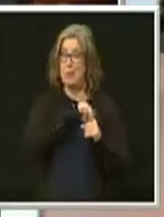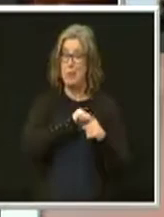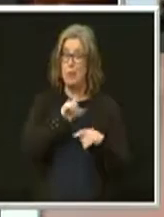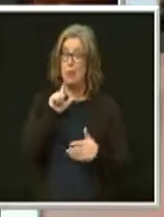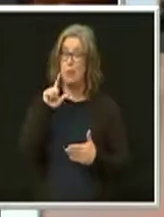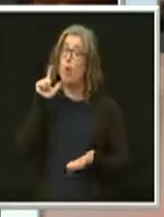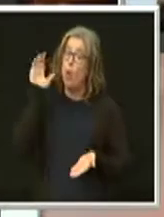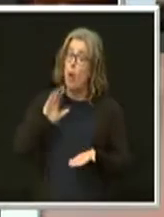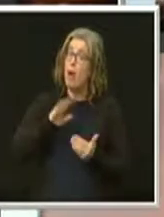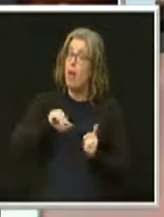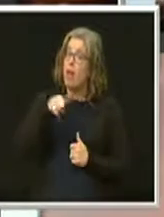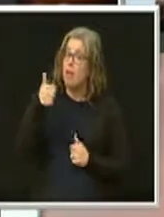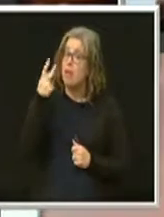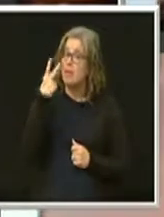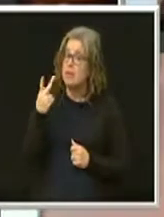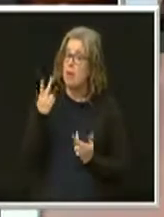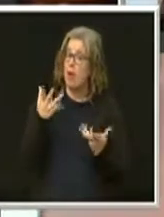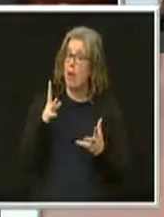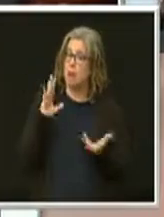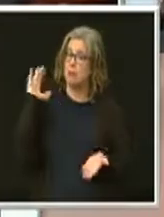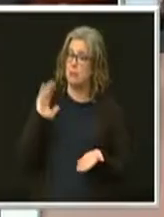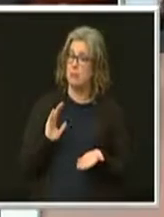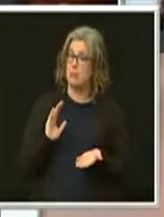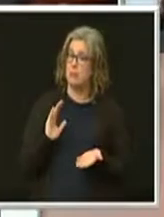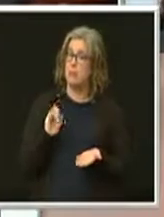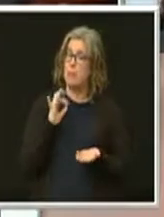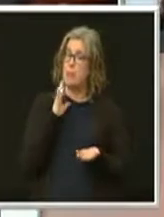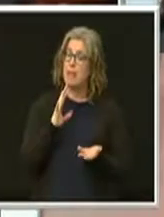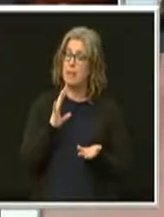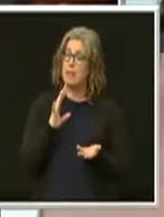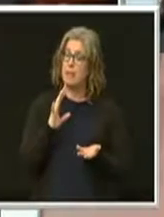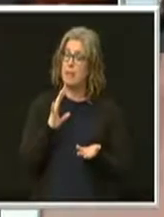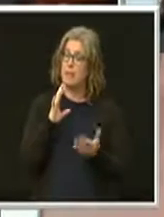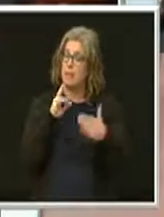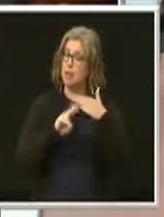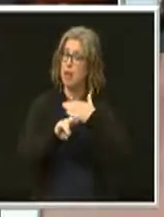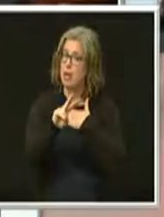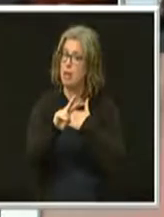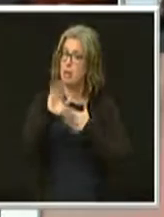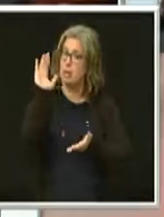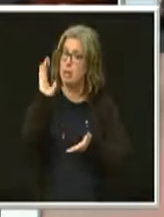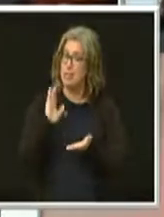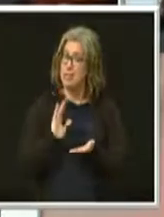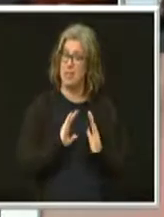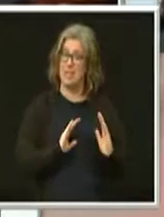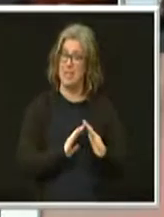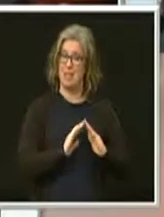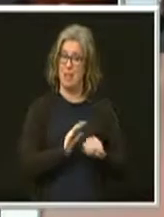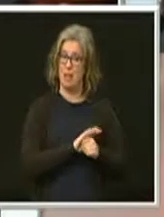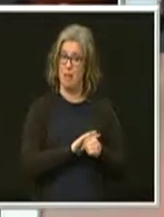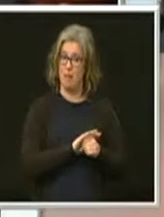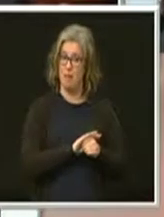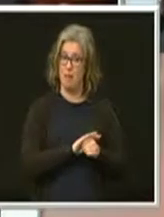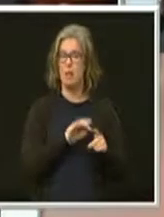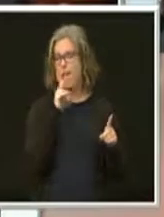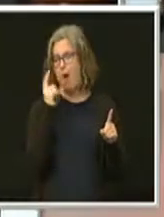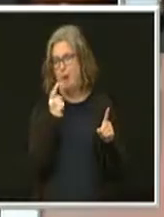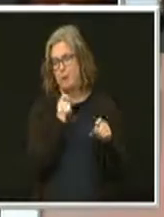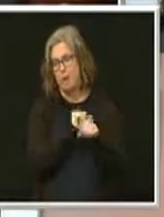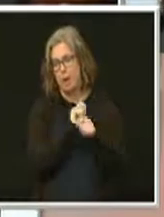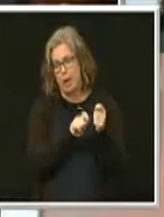lower than others that we've seen already. So if you break that projection down to the city level, and it doesn't always